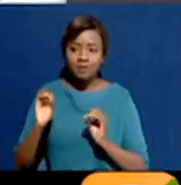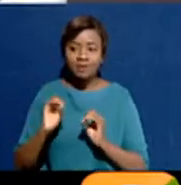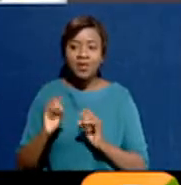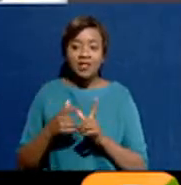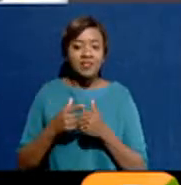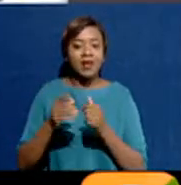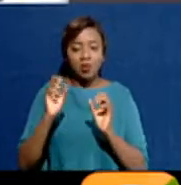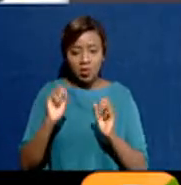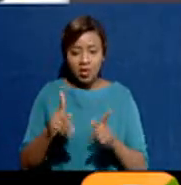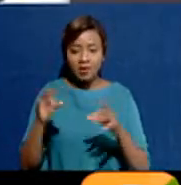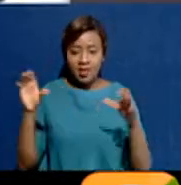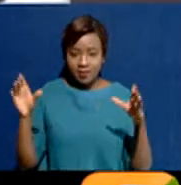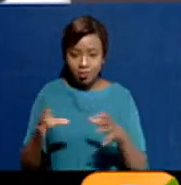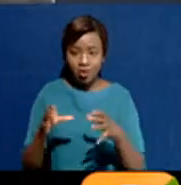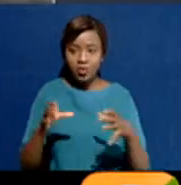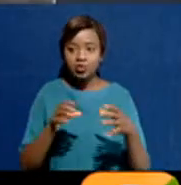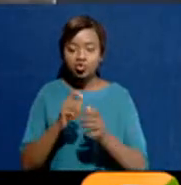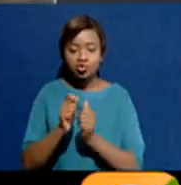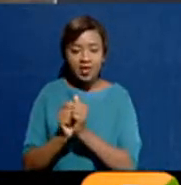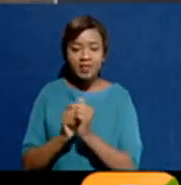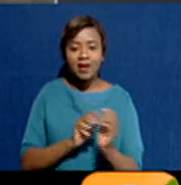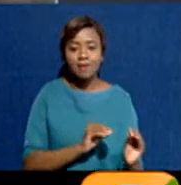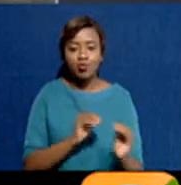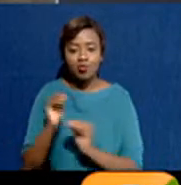Mombasa. Come